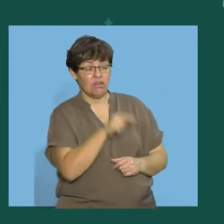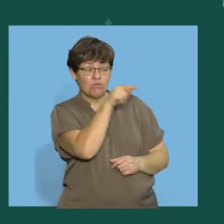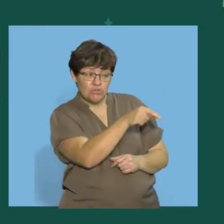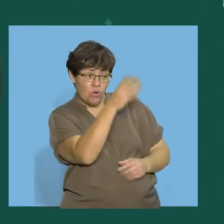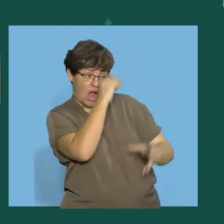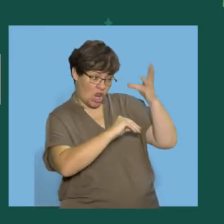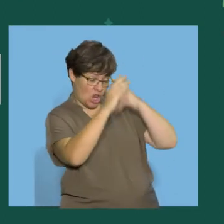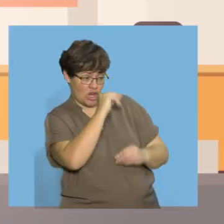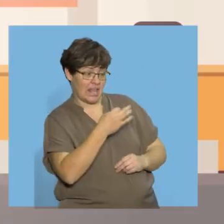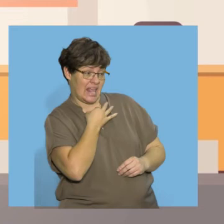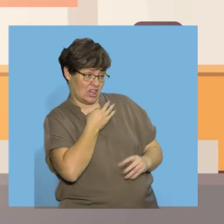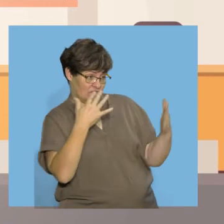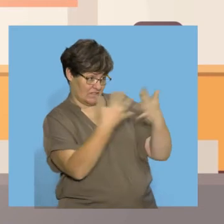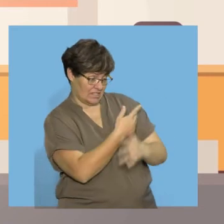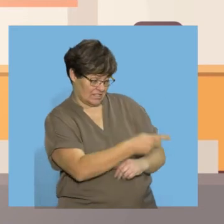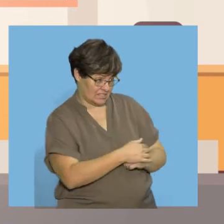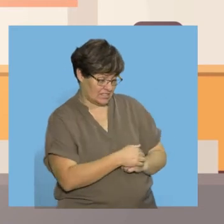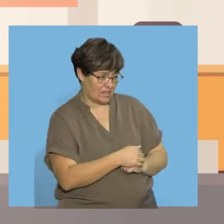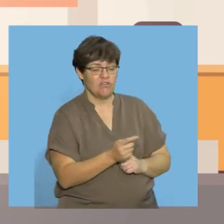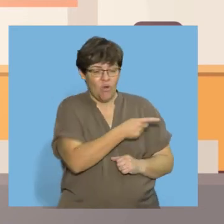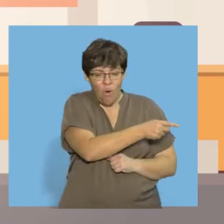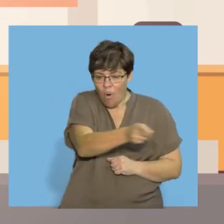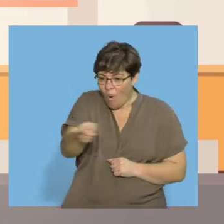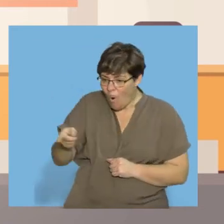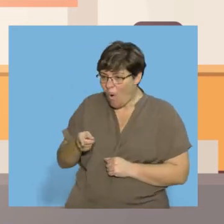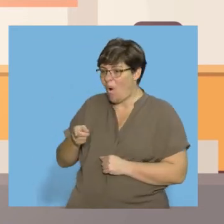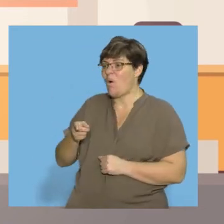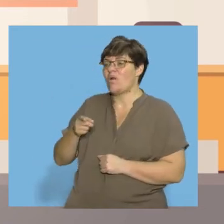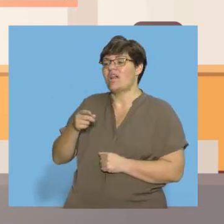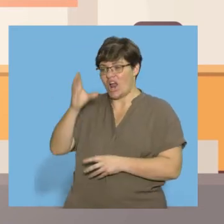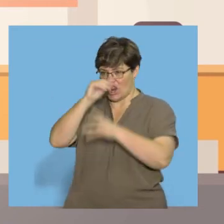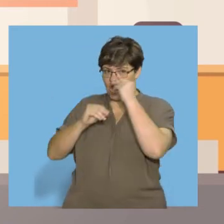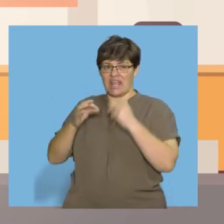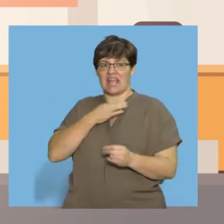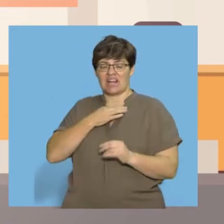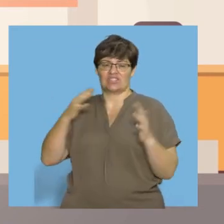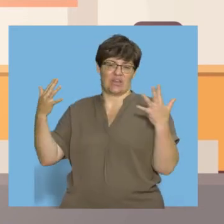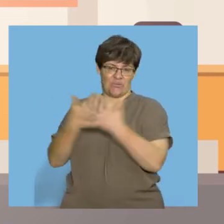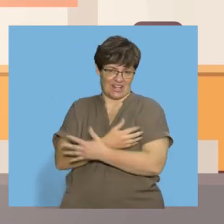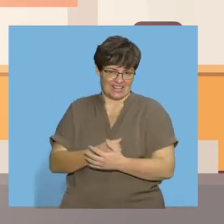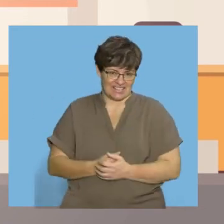English quickly. You are all learning English so quickly. Wow.